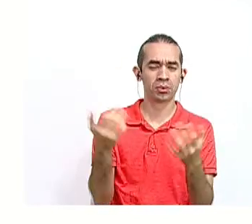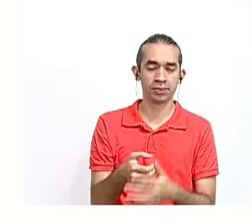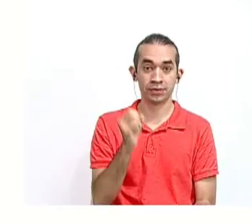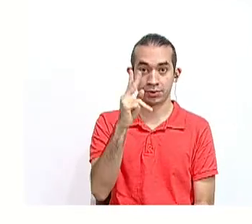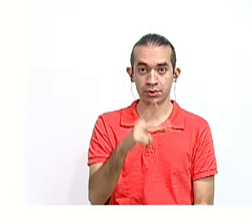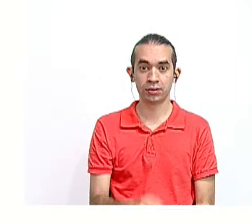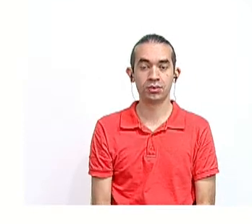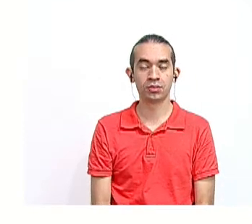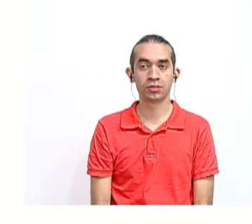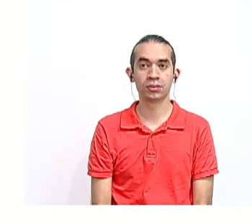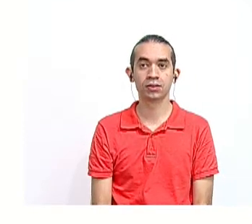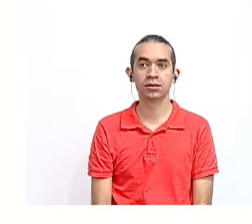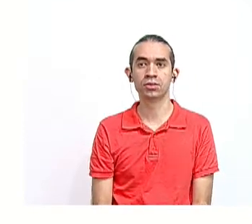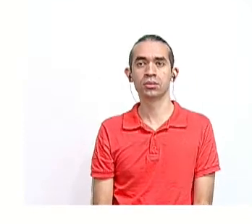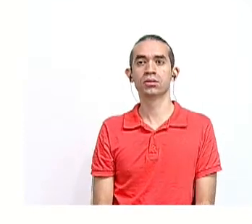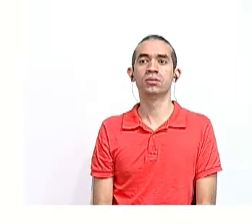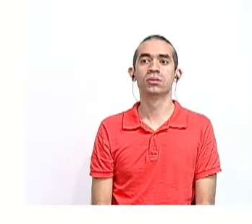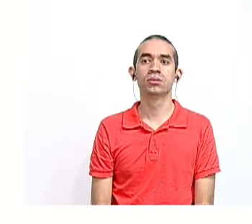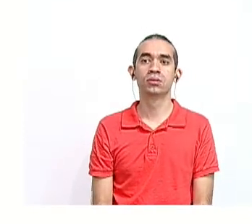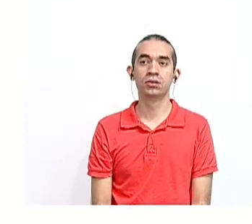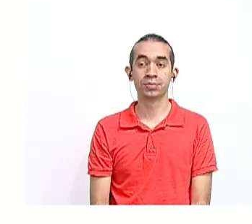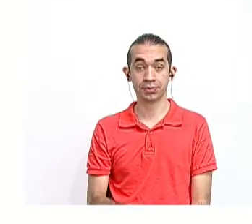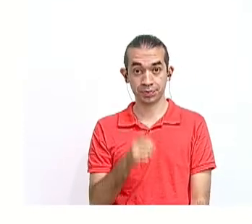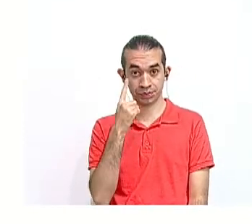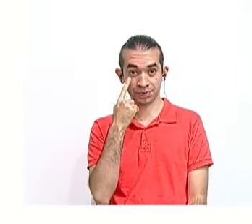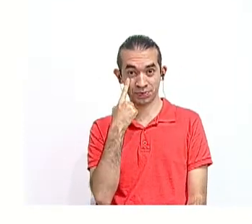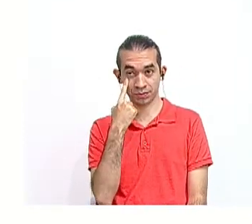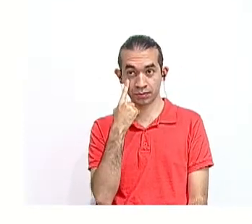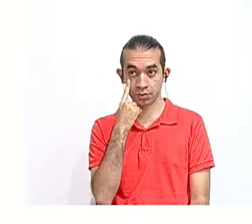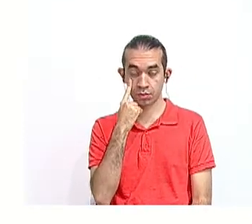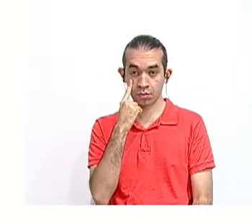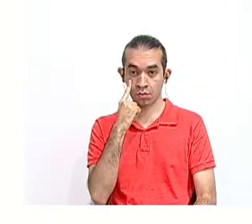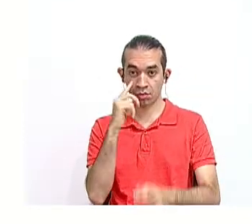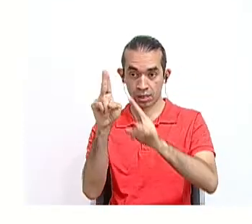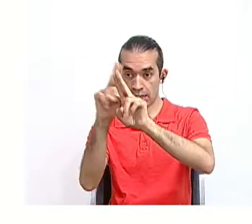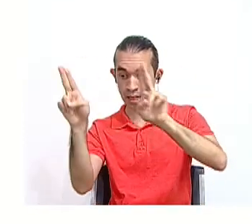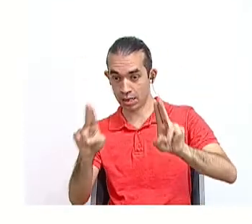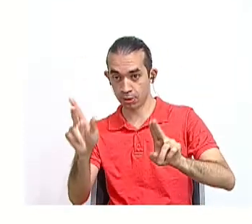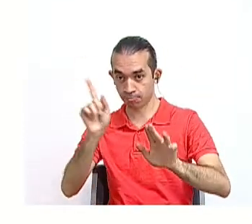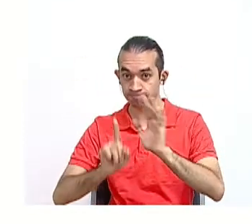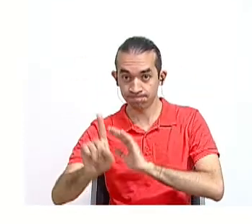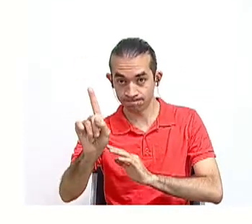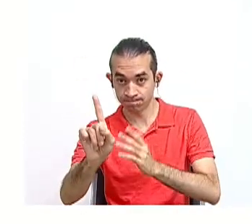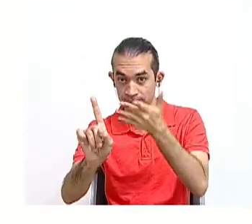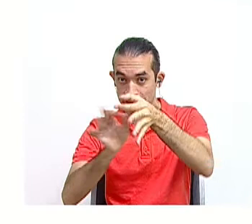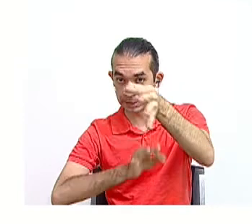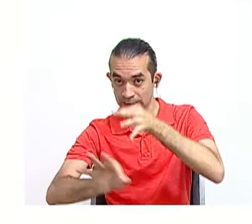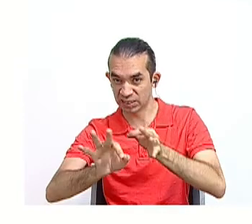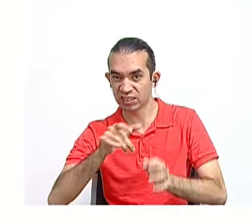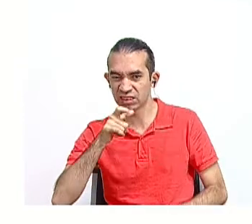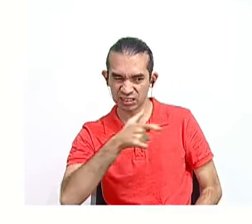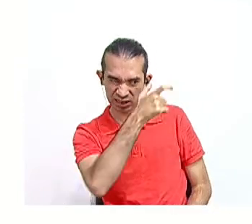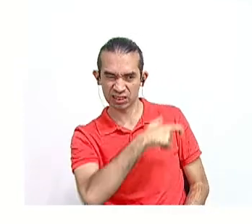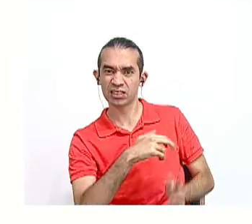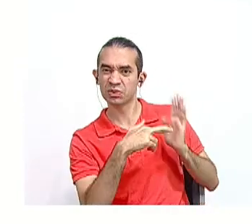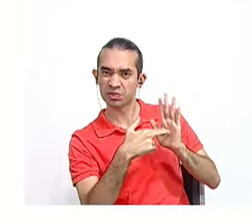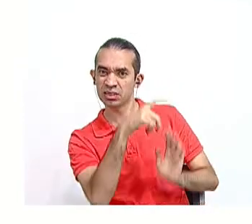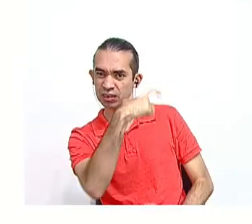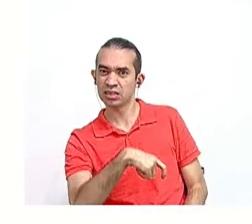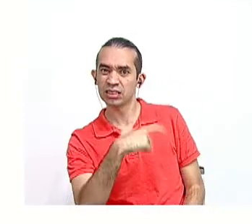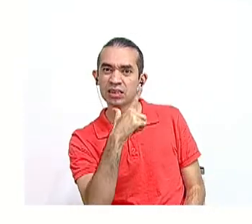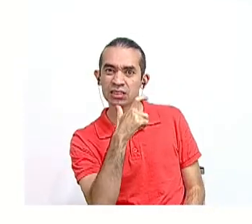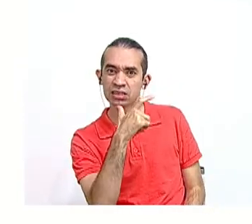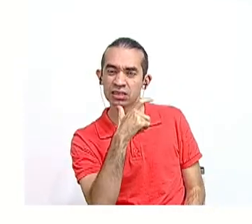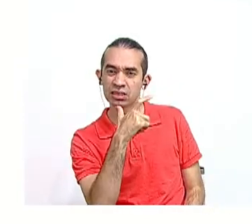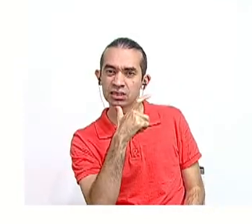okay? And the third one, according to the video, who do avatars represent online? Okay?